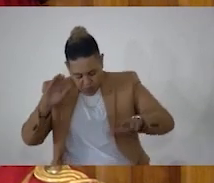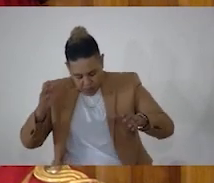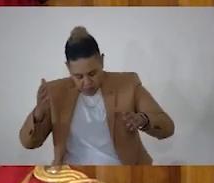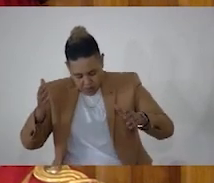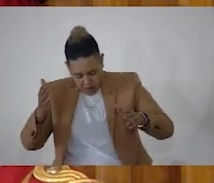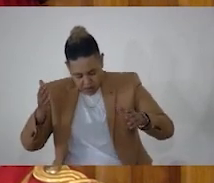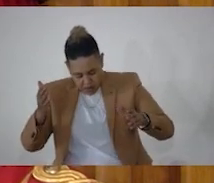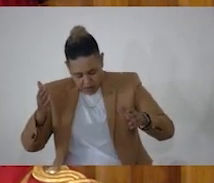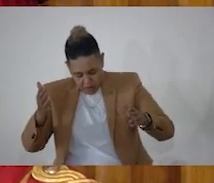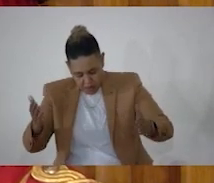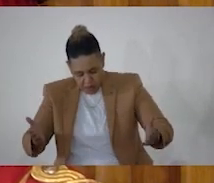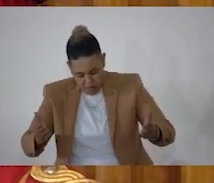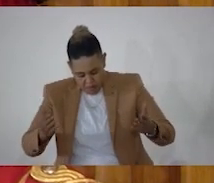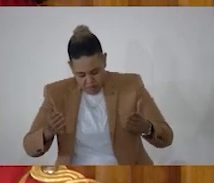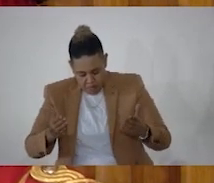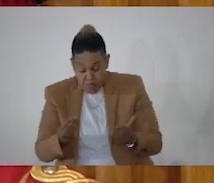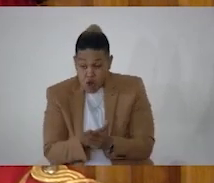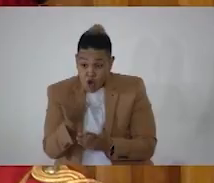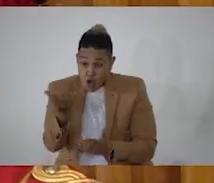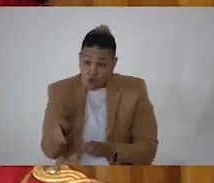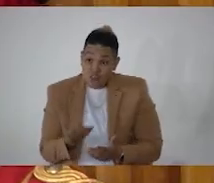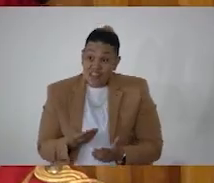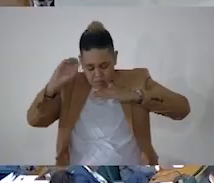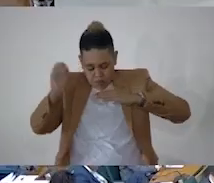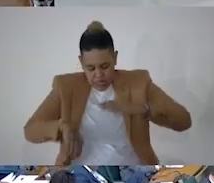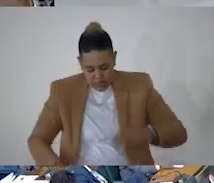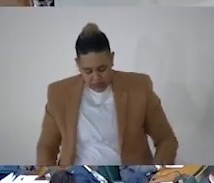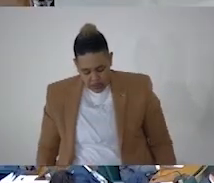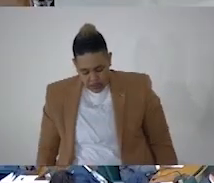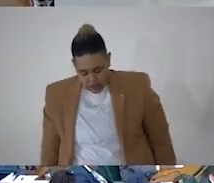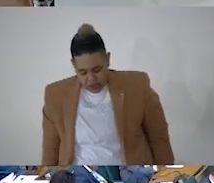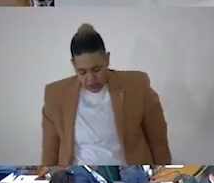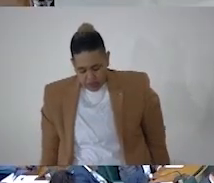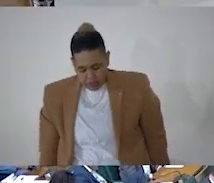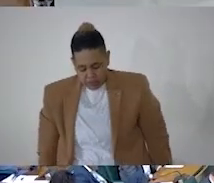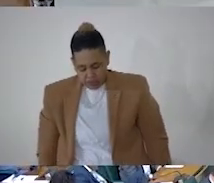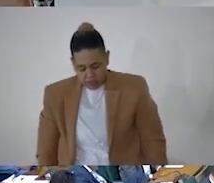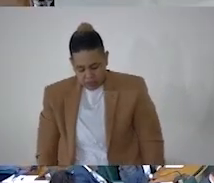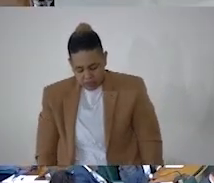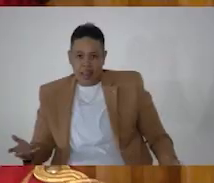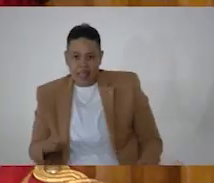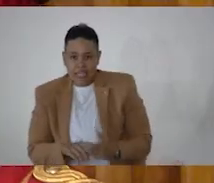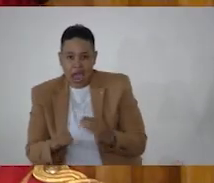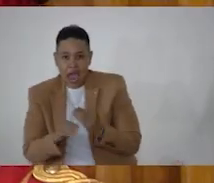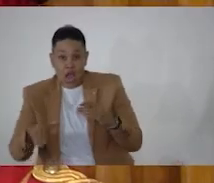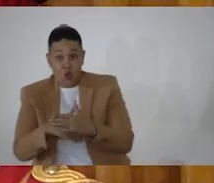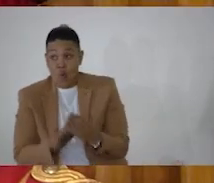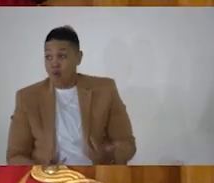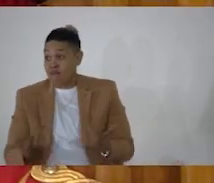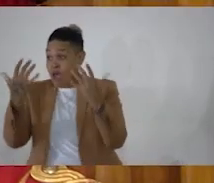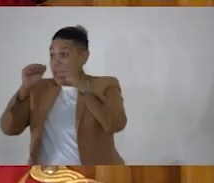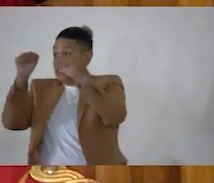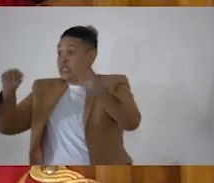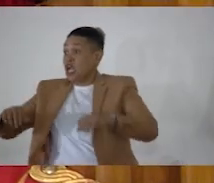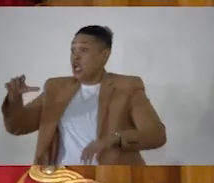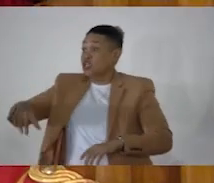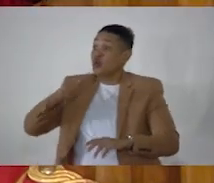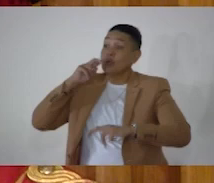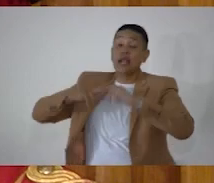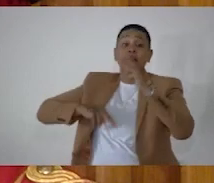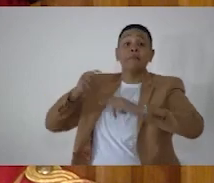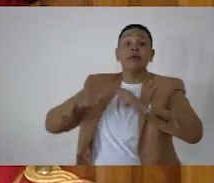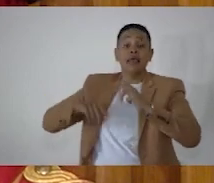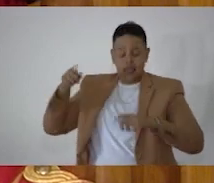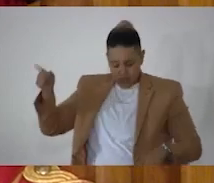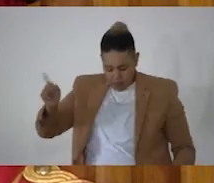procured to fight fires in high-rise buildings. A new fire station will be constructed